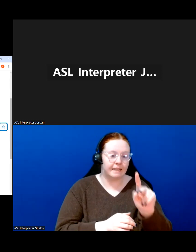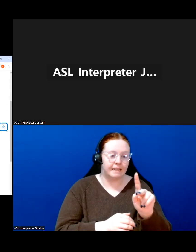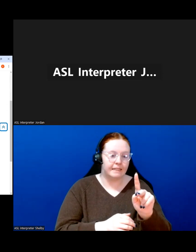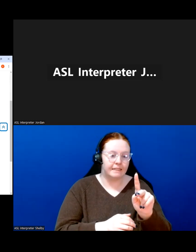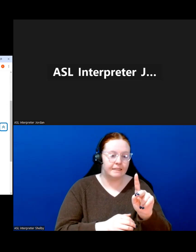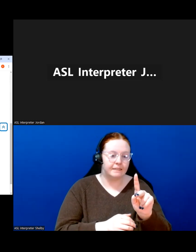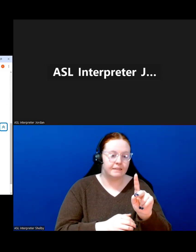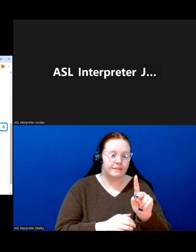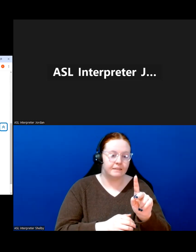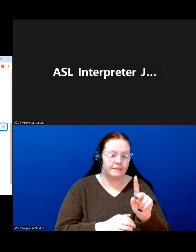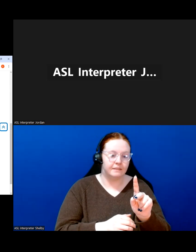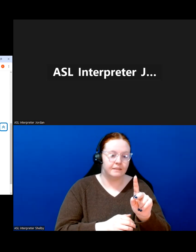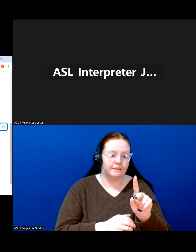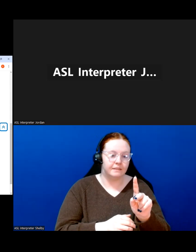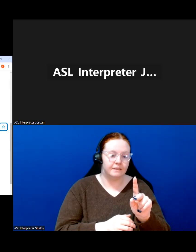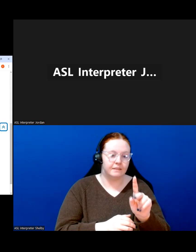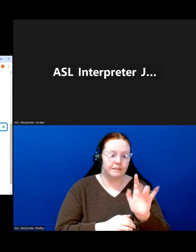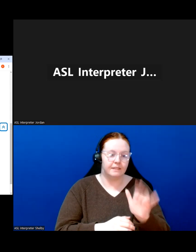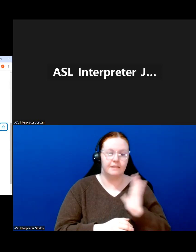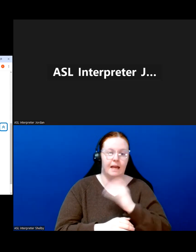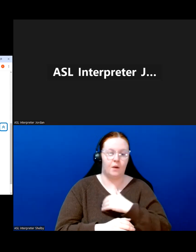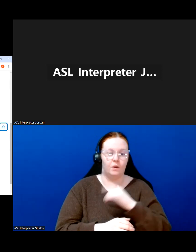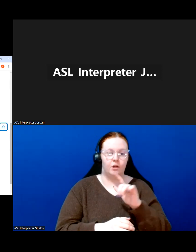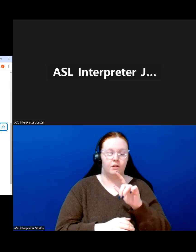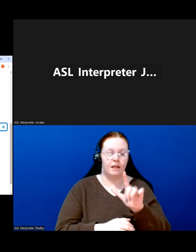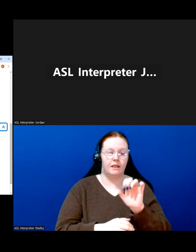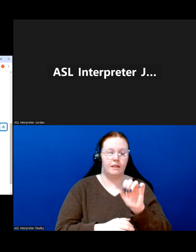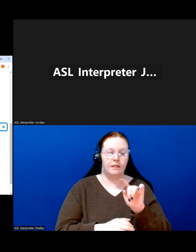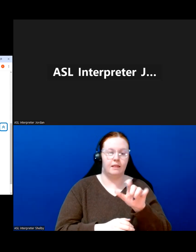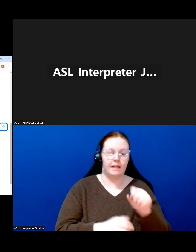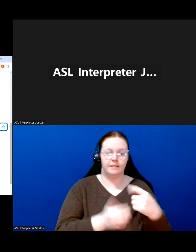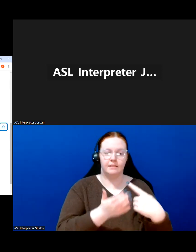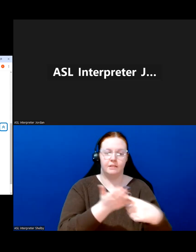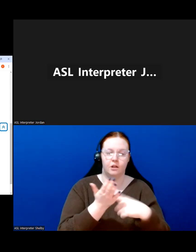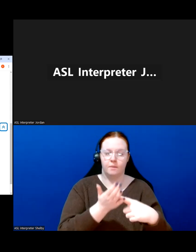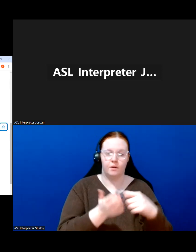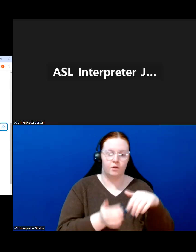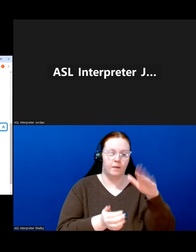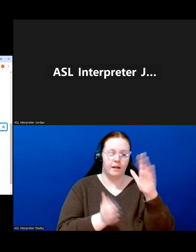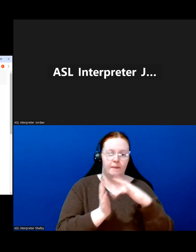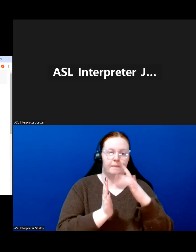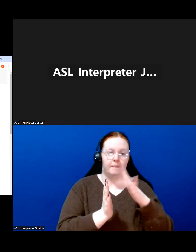About series. If you scroll back up top. Oh, where? No, scroll back up top.